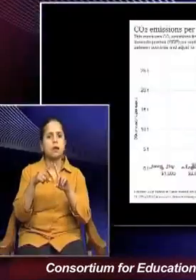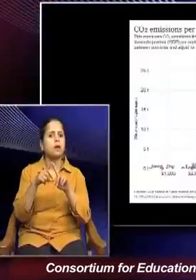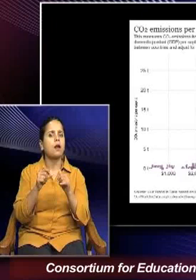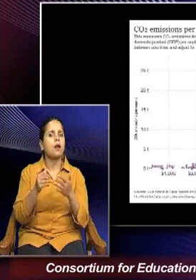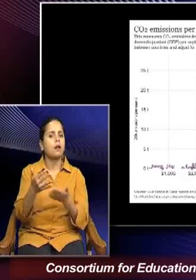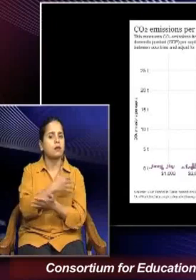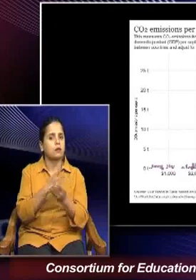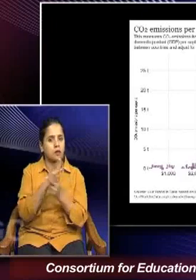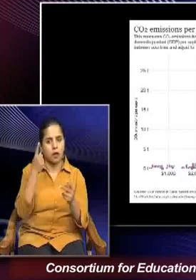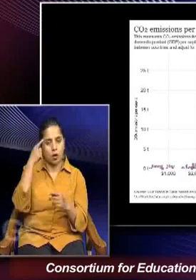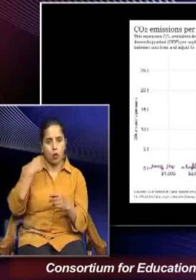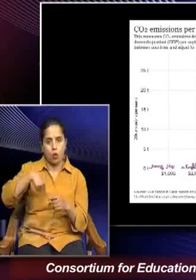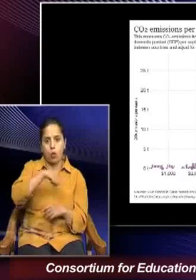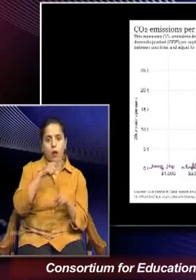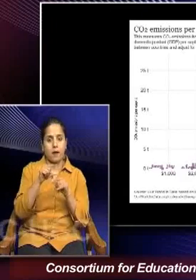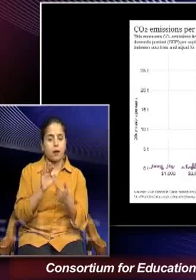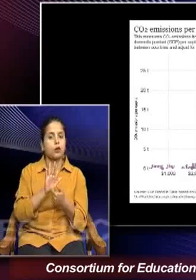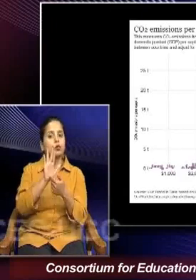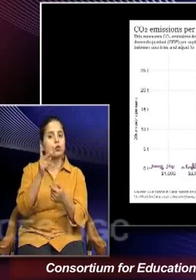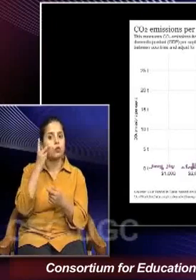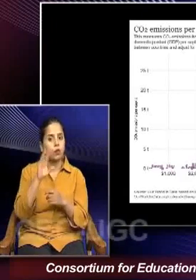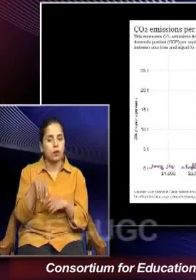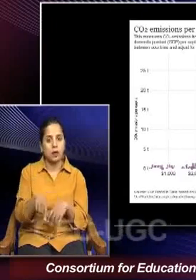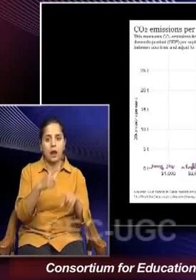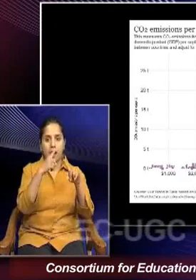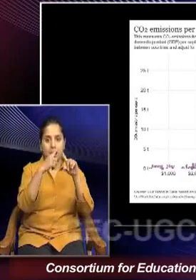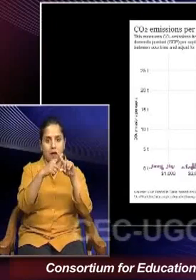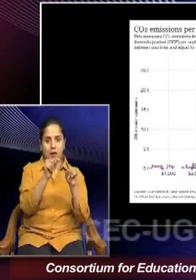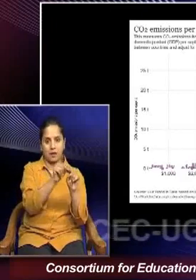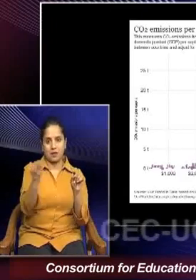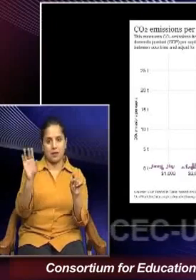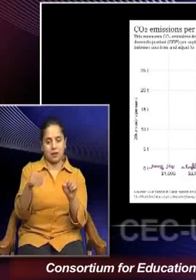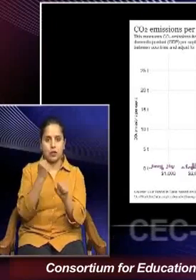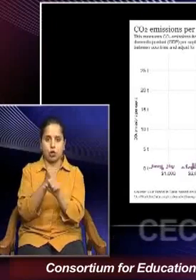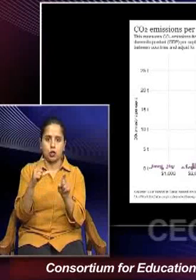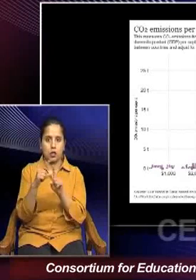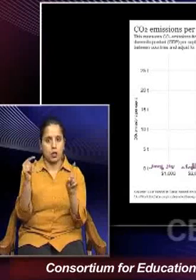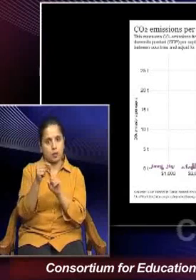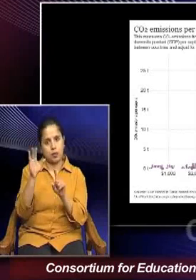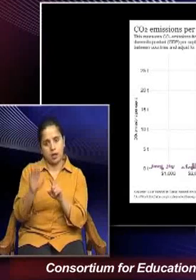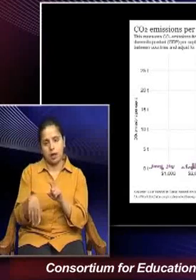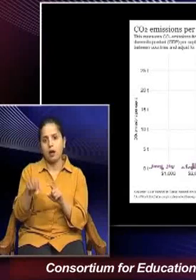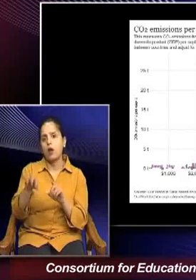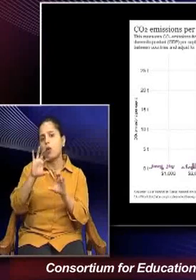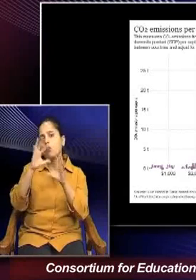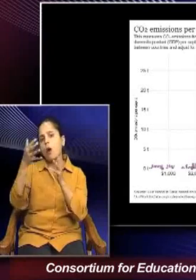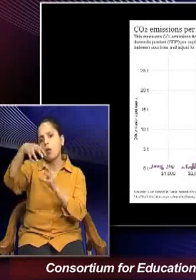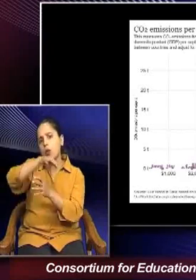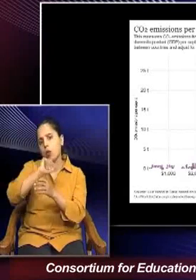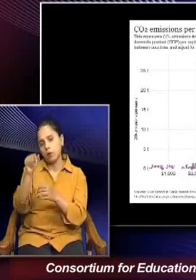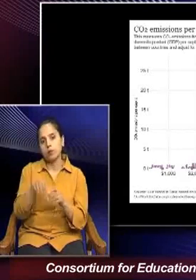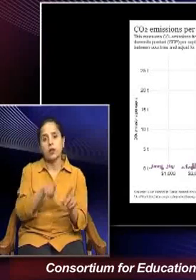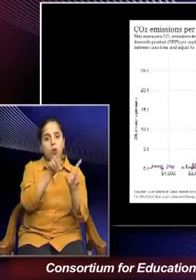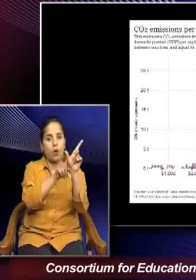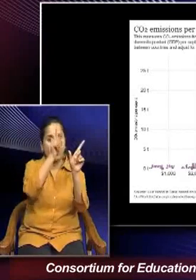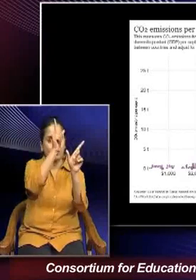from our world data shows on the x-axis you have the GDP per capita for various countries in the world. On the y-axis